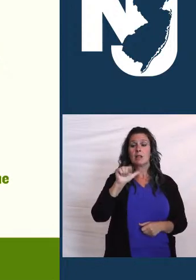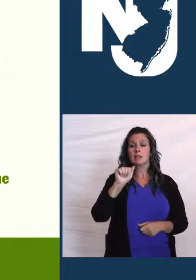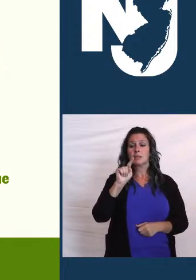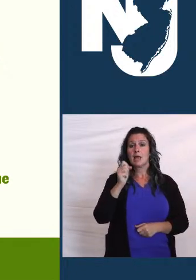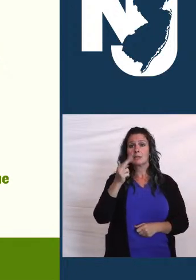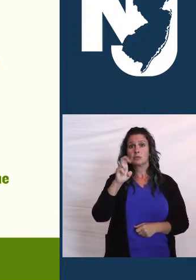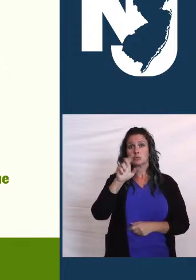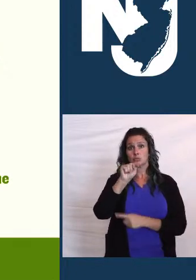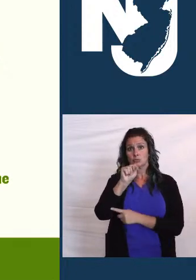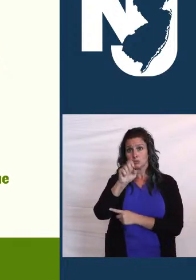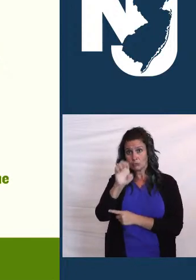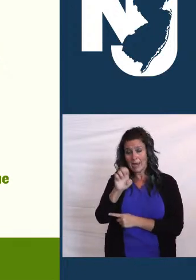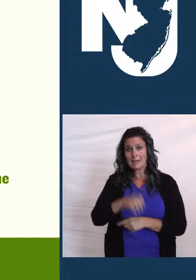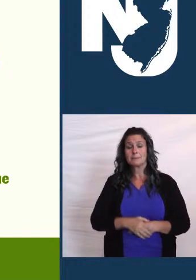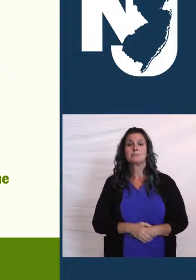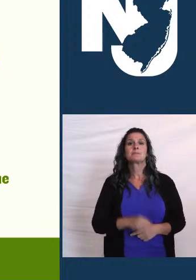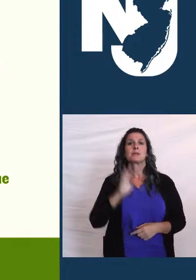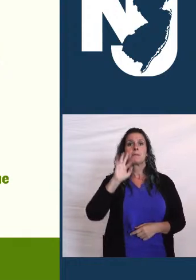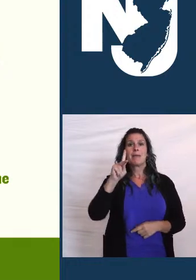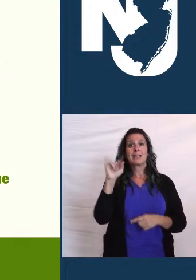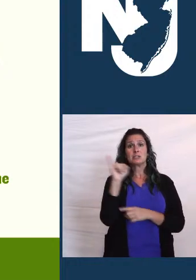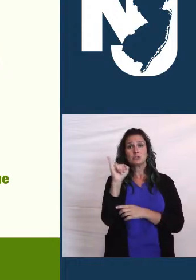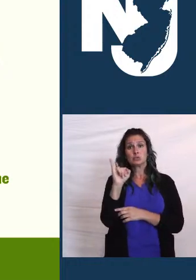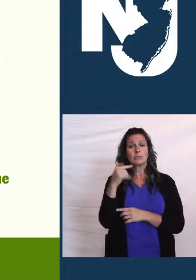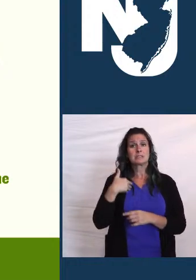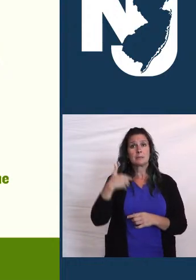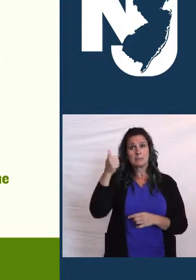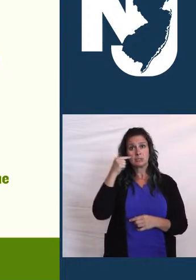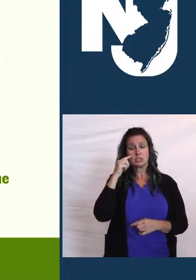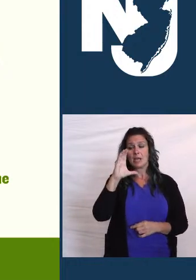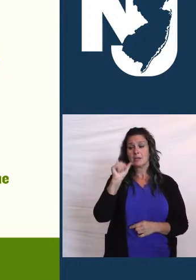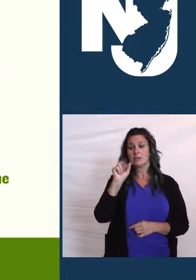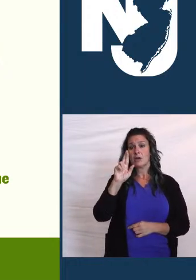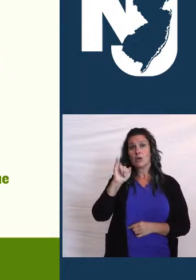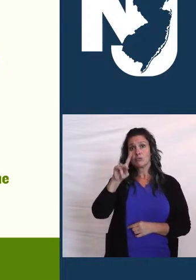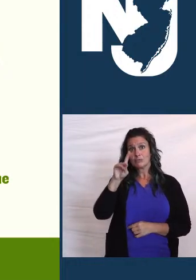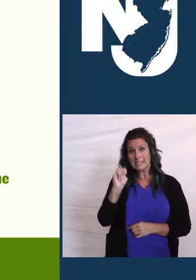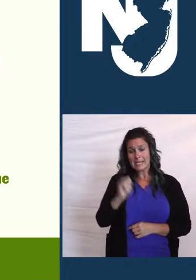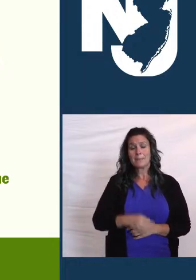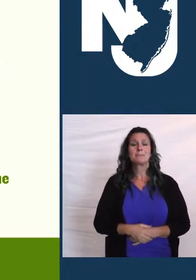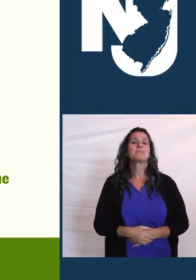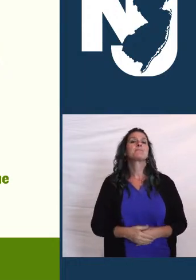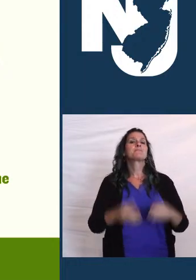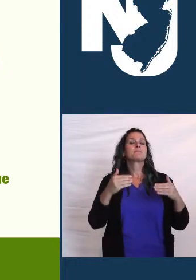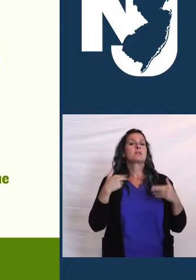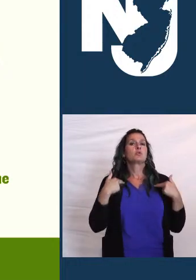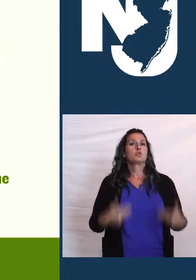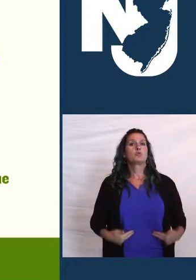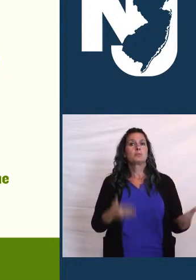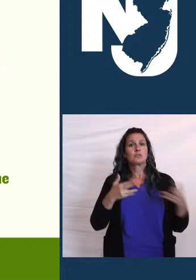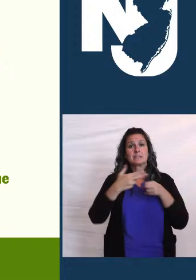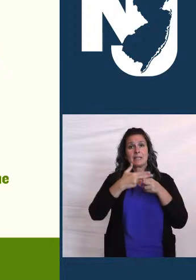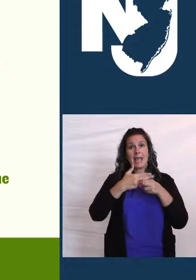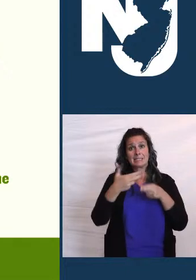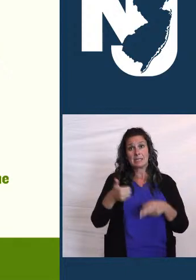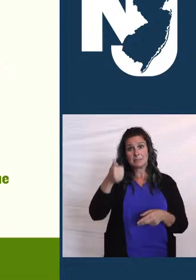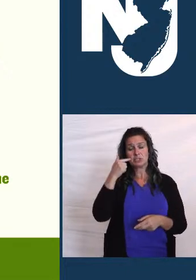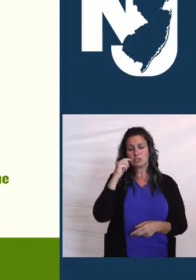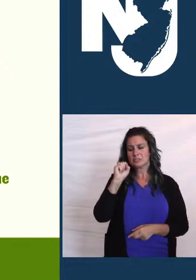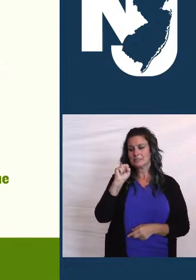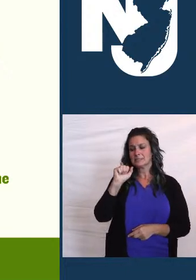LaTourette, Banking and Insurance Commissioner Marlene Caride, and Human Services Acting Commissioner Sarah